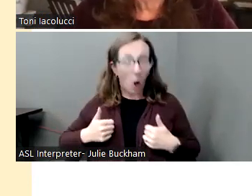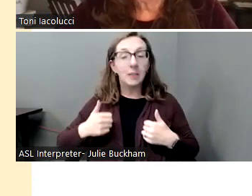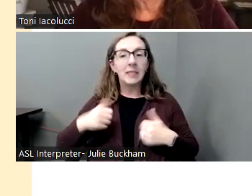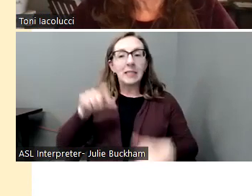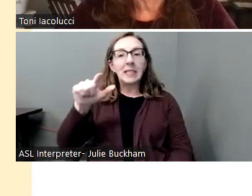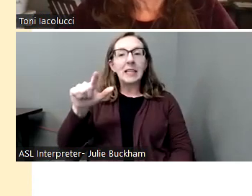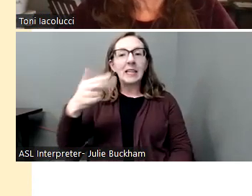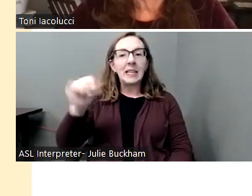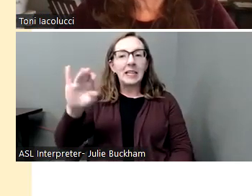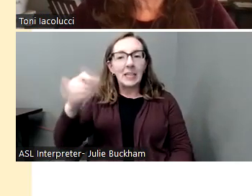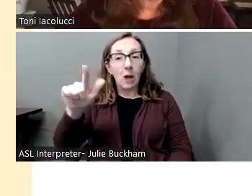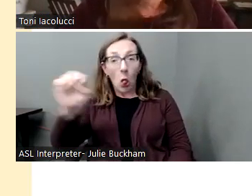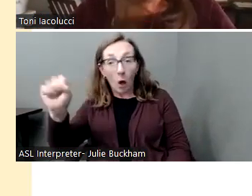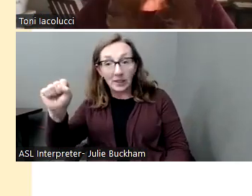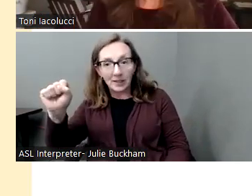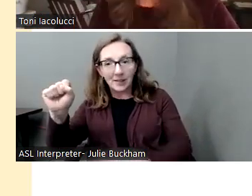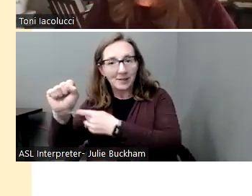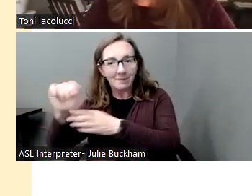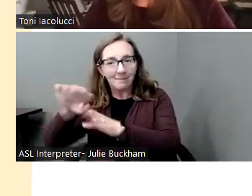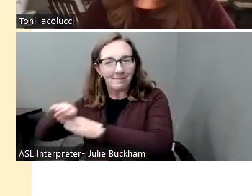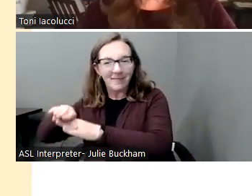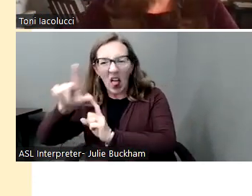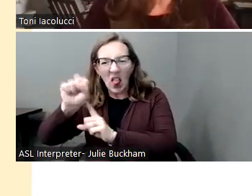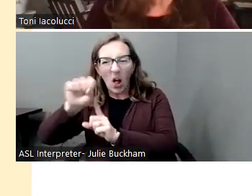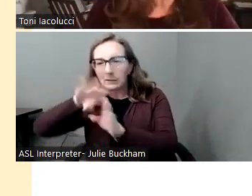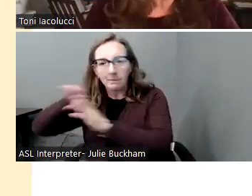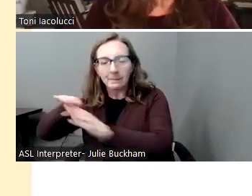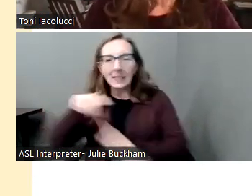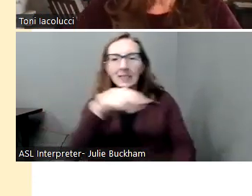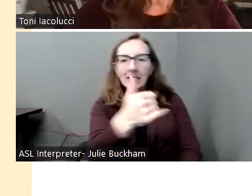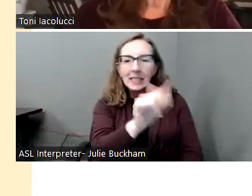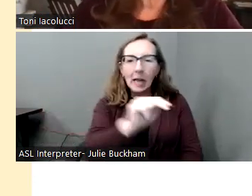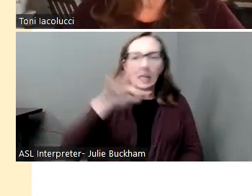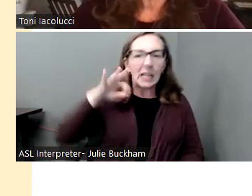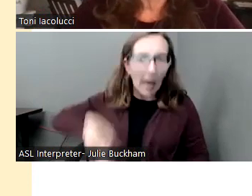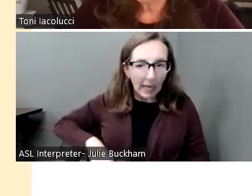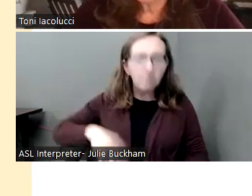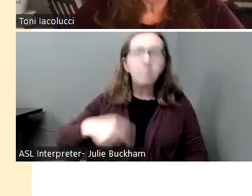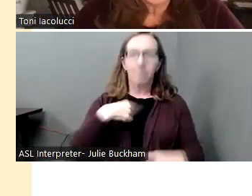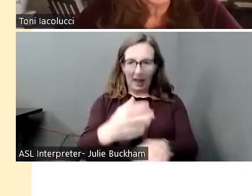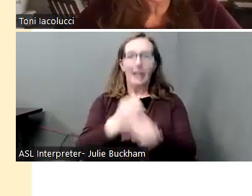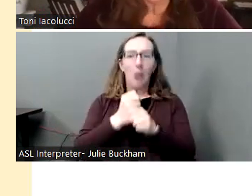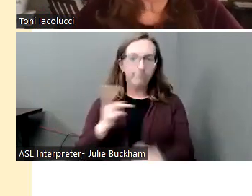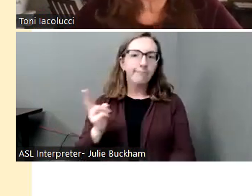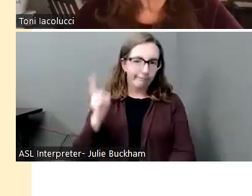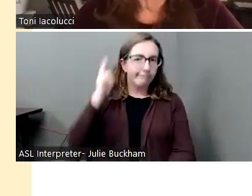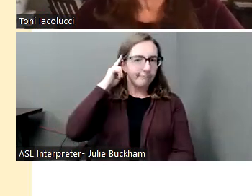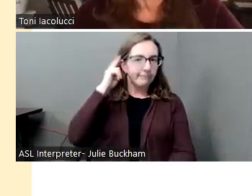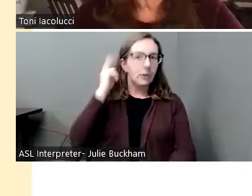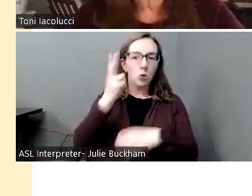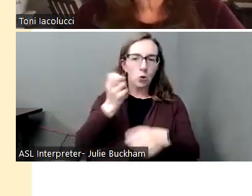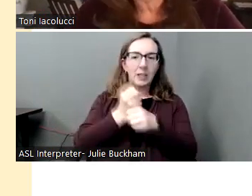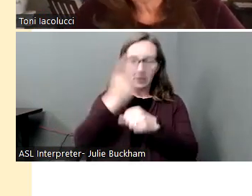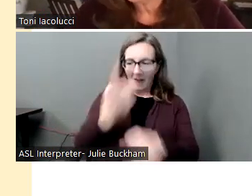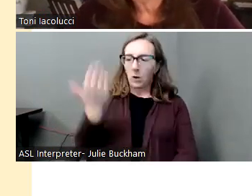also received a cochlear implant 2.5 years ago, as Peggy has, and that